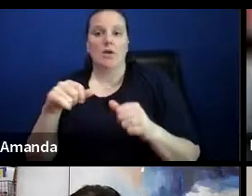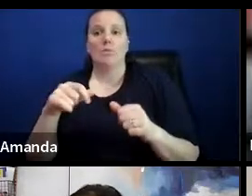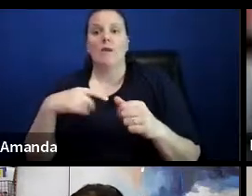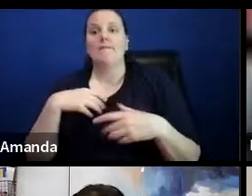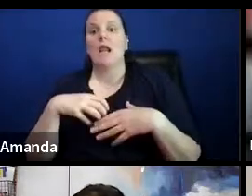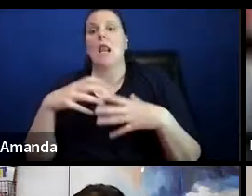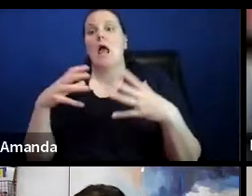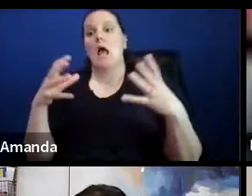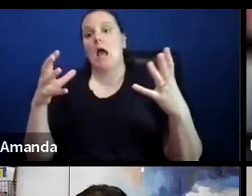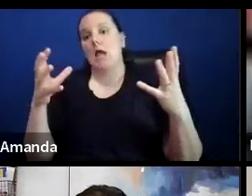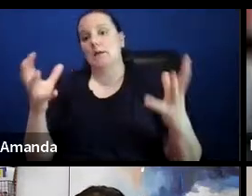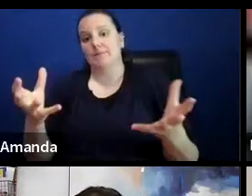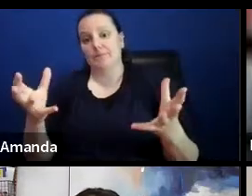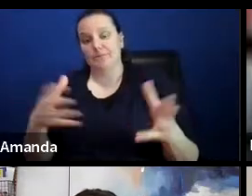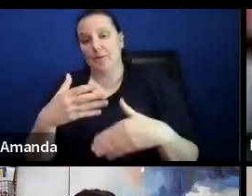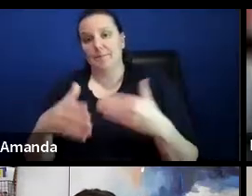lot